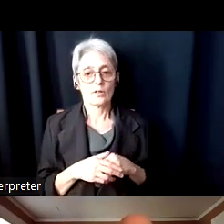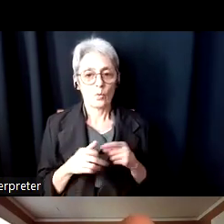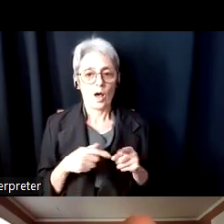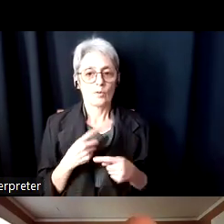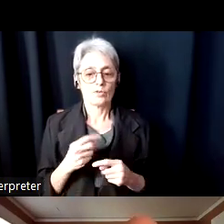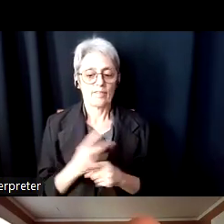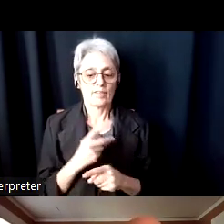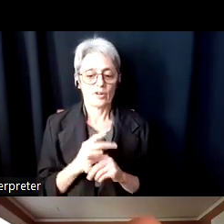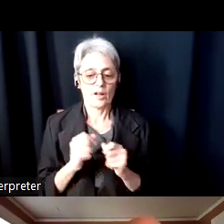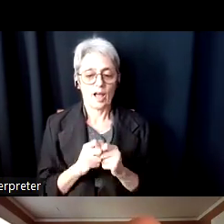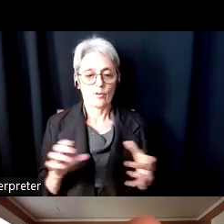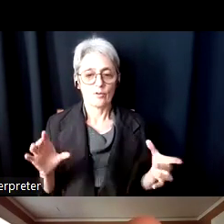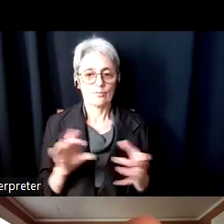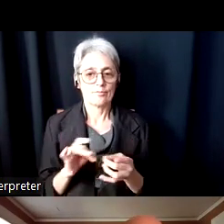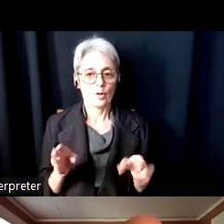gaps.